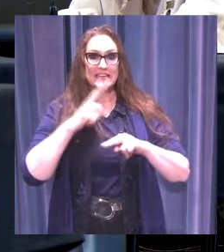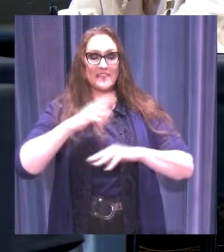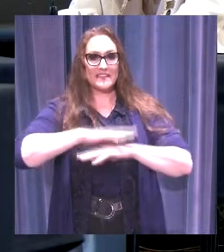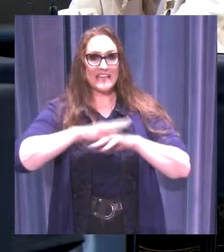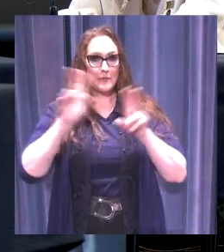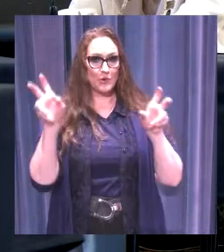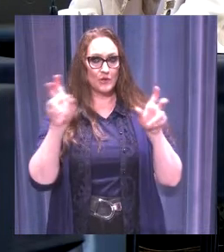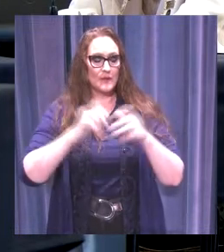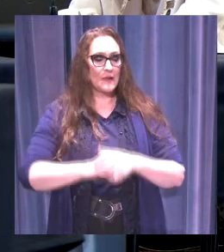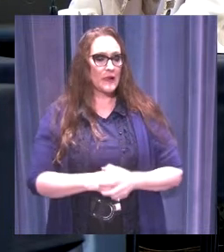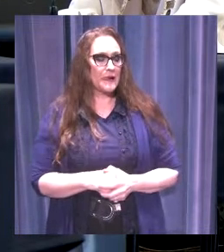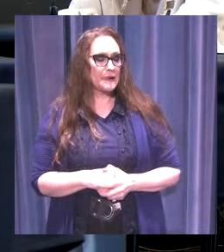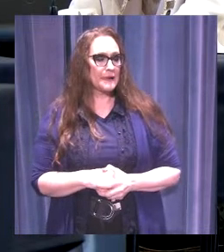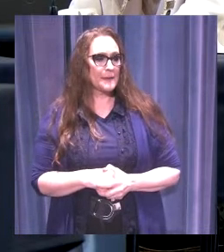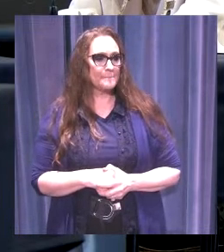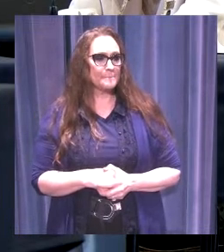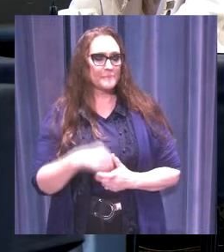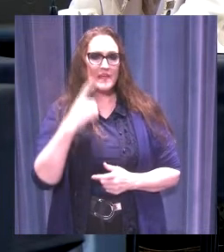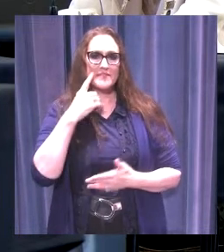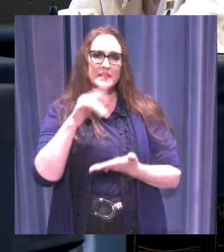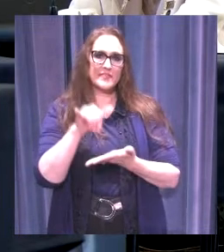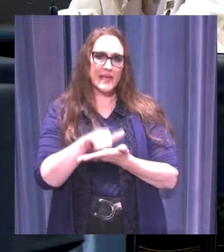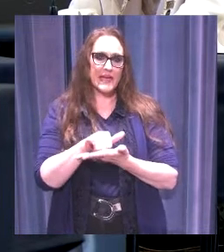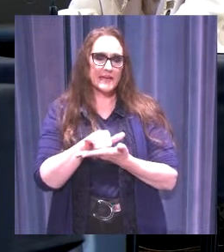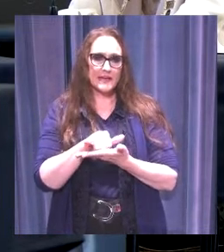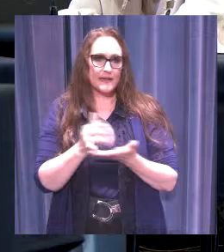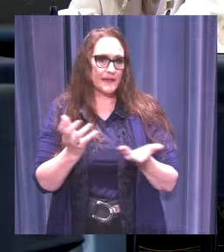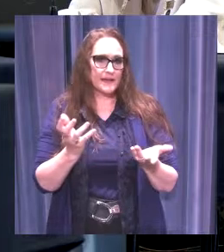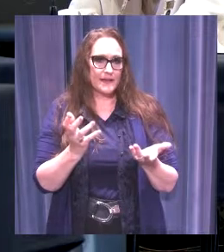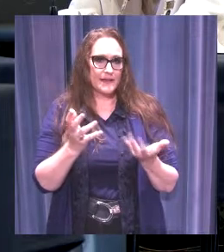table. I think that